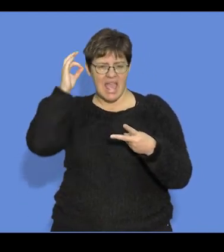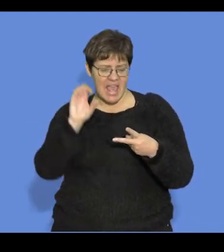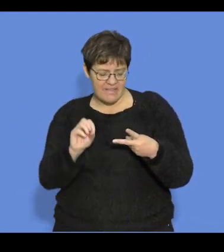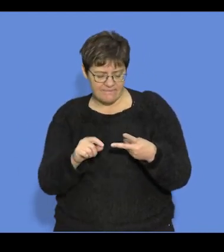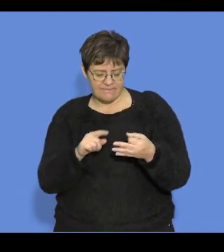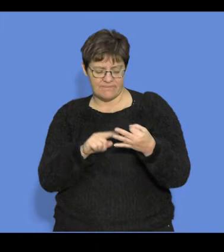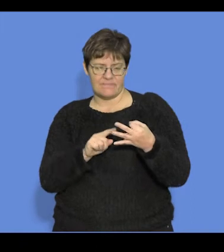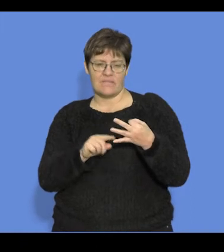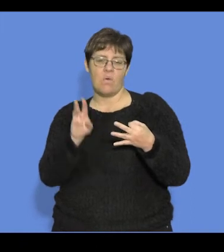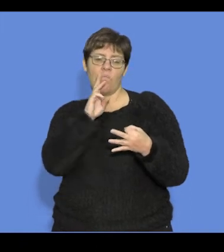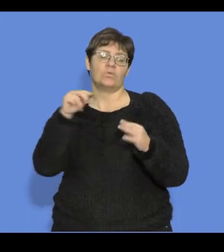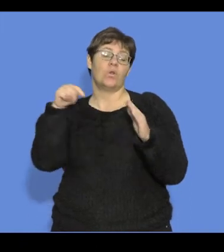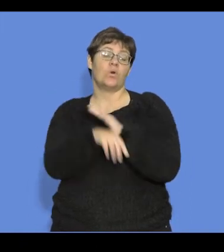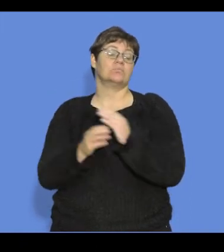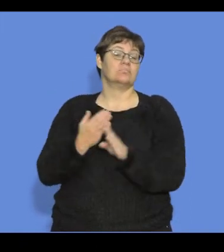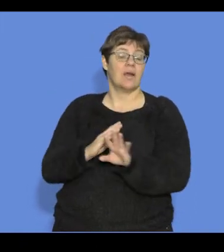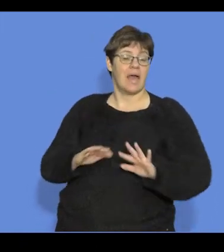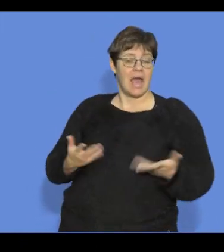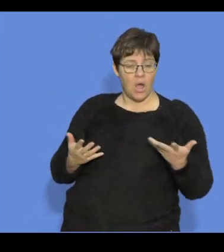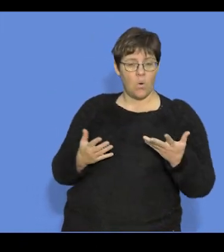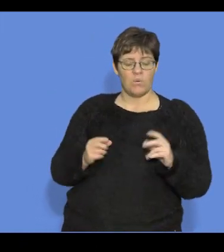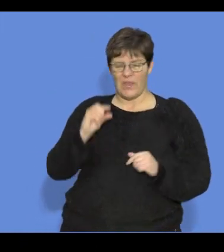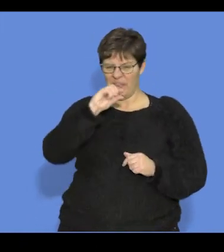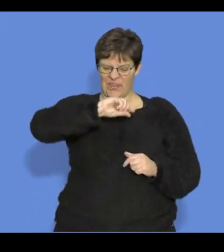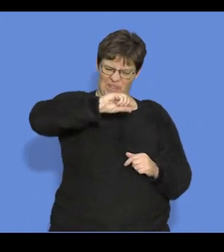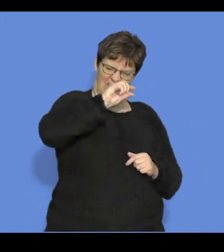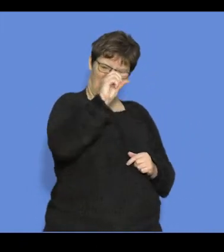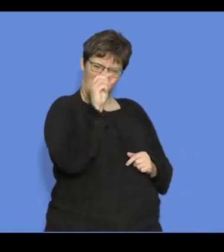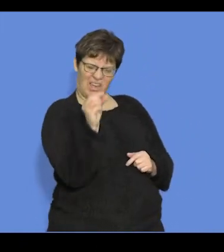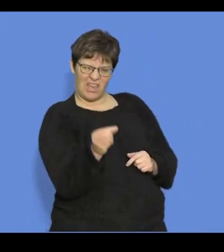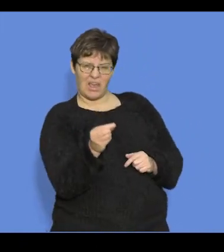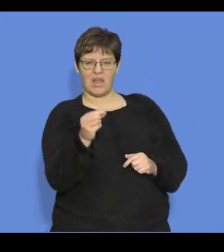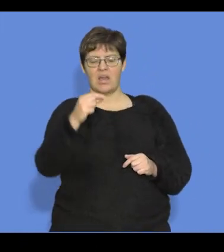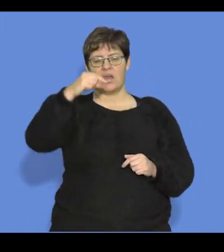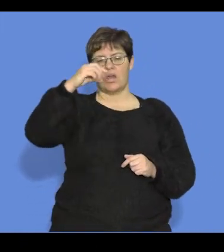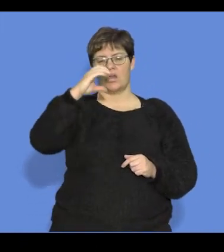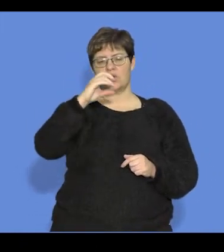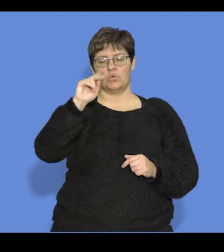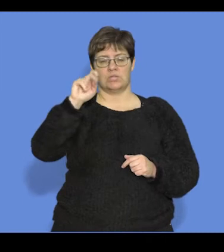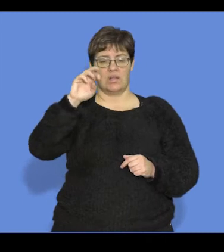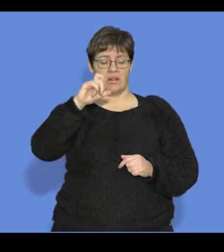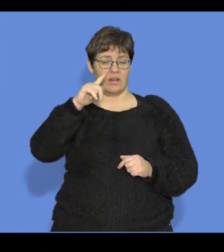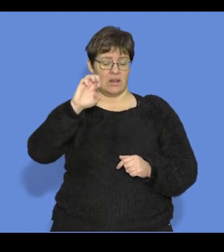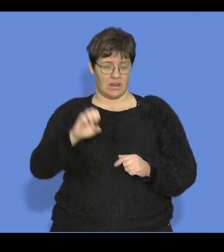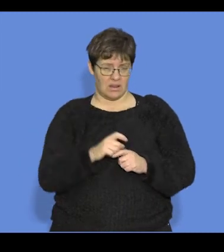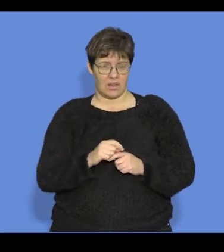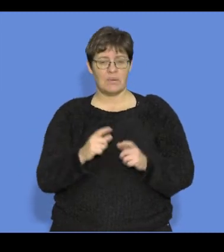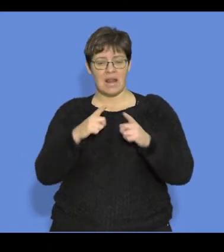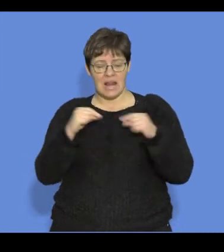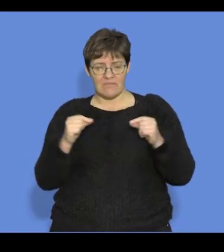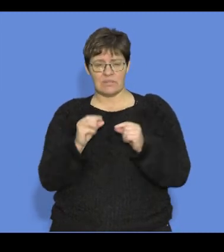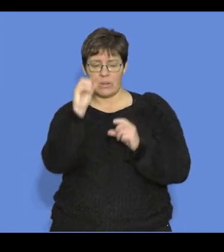prevent water loss by having a thick cuticle. They have as few stomata as possible by the leaves being